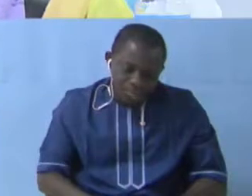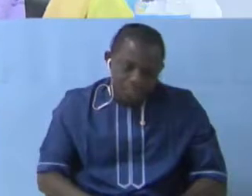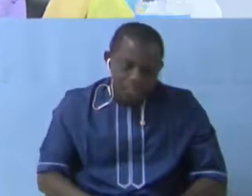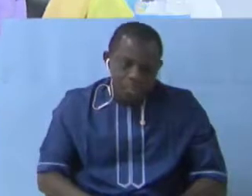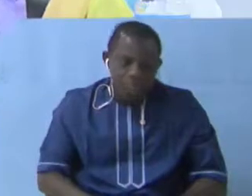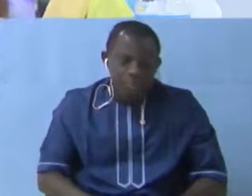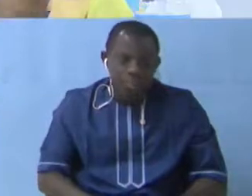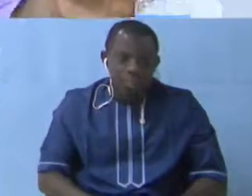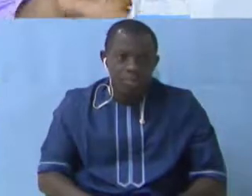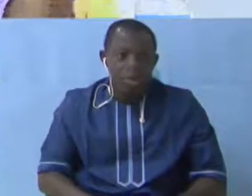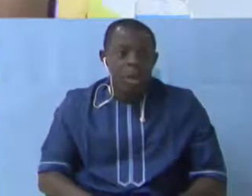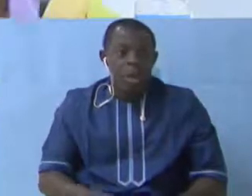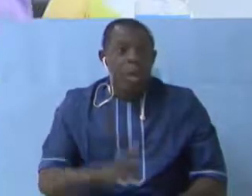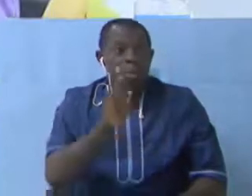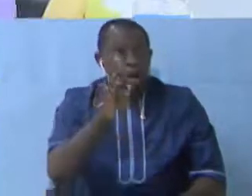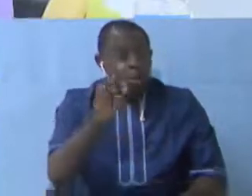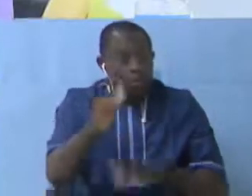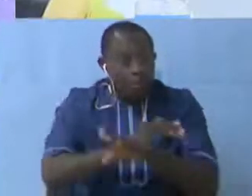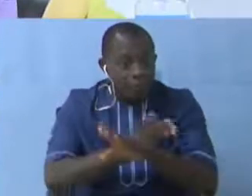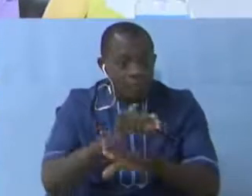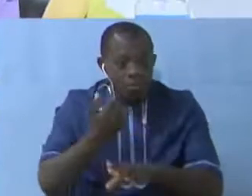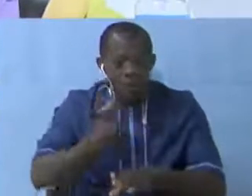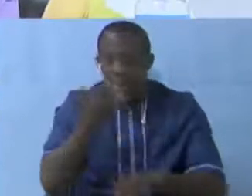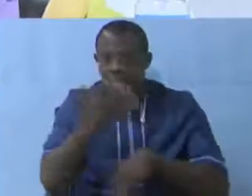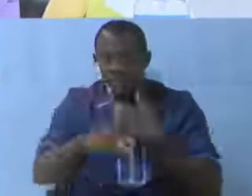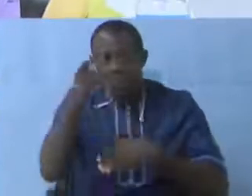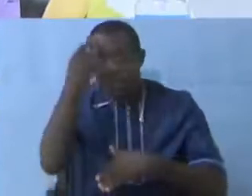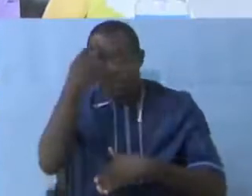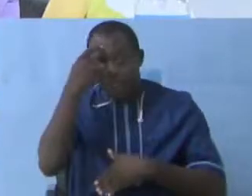were not sure that he would accept anyway.